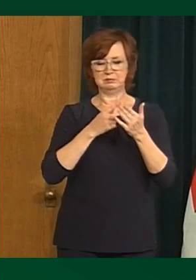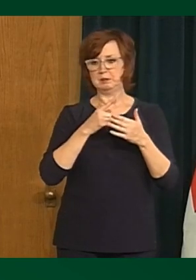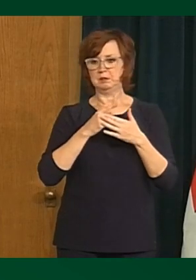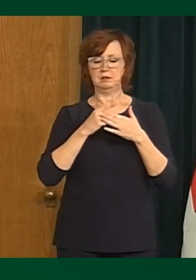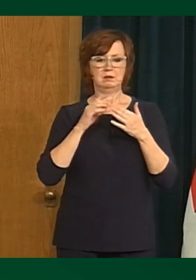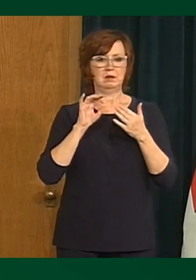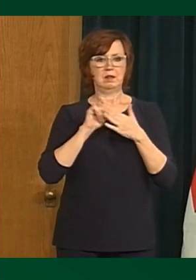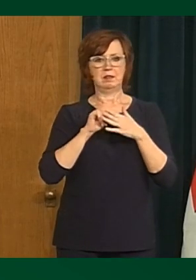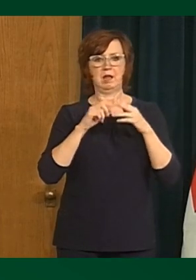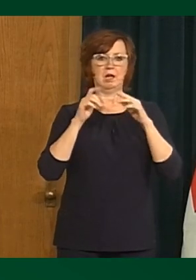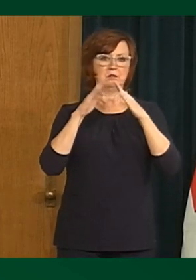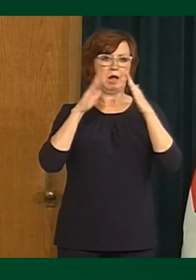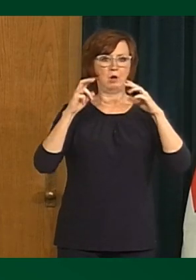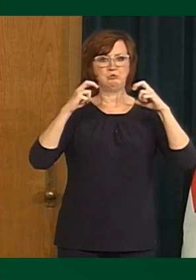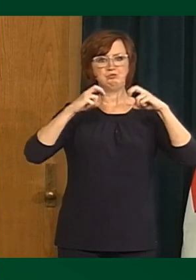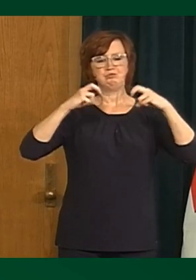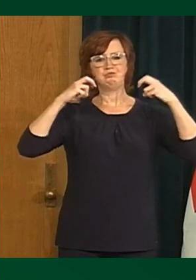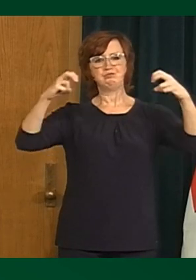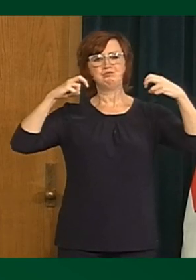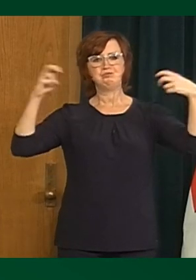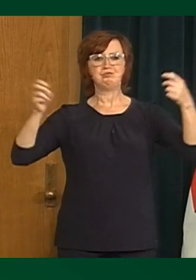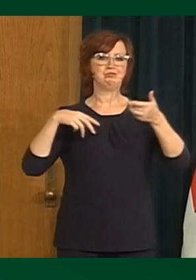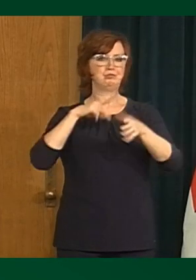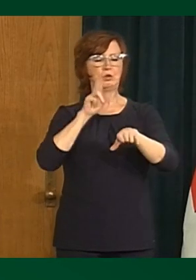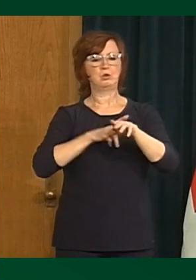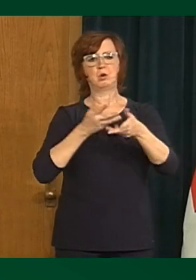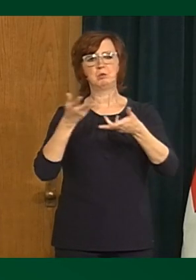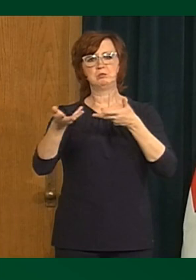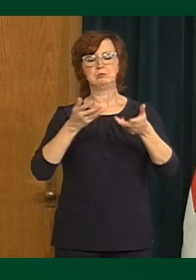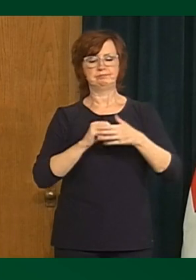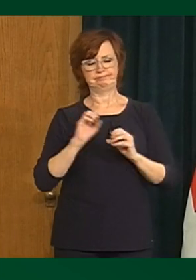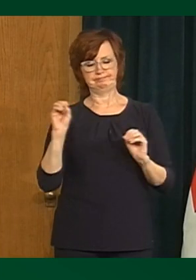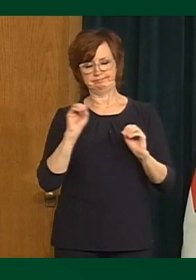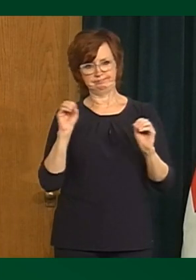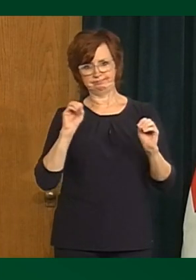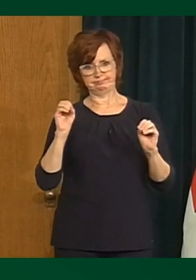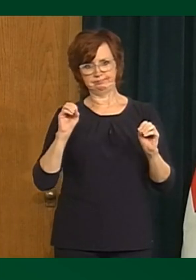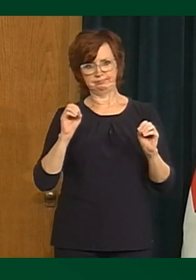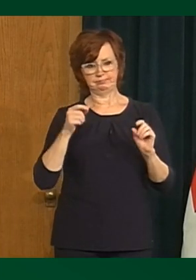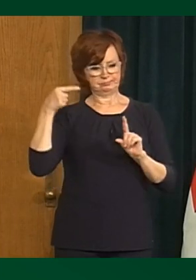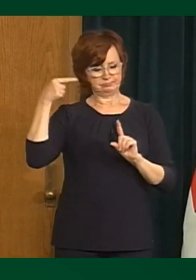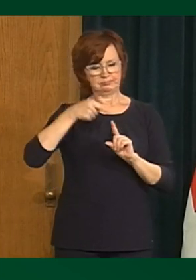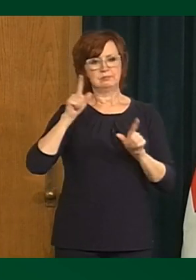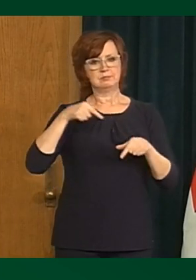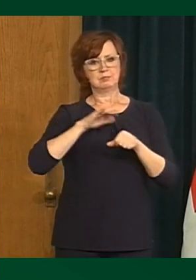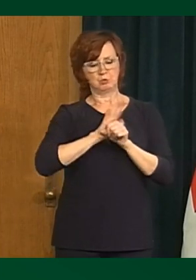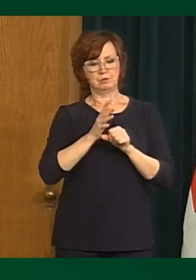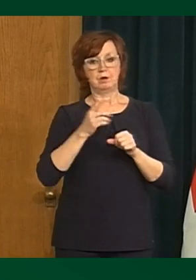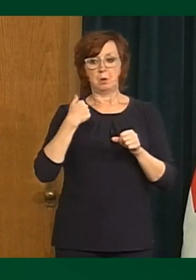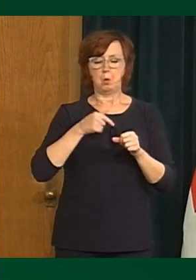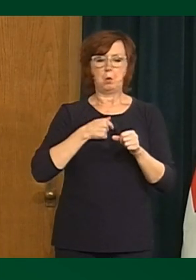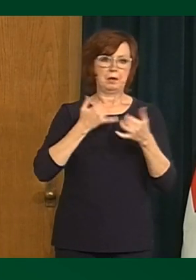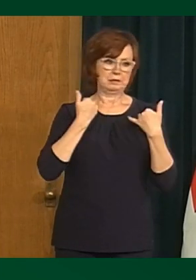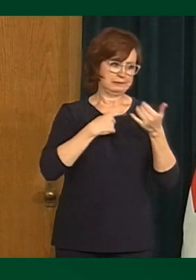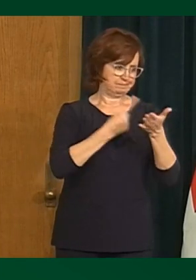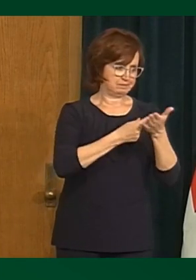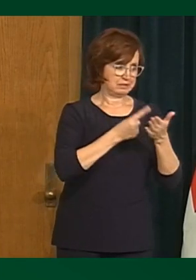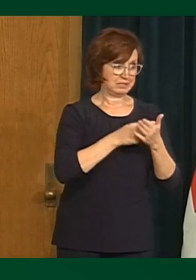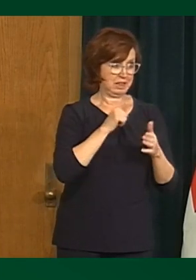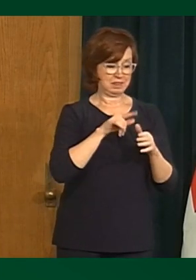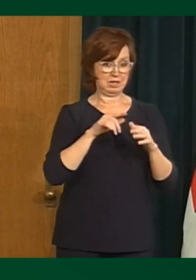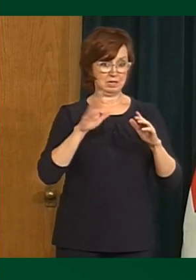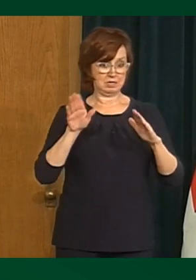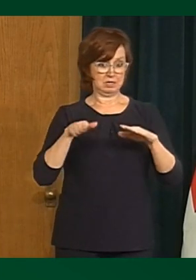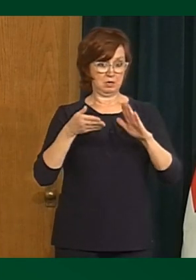been happening across Canada in other legislative assemblies, and we'll put forward we'll have some